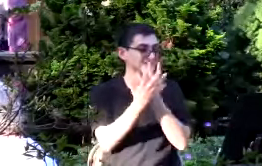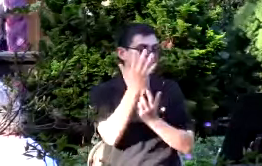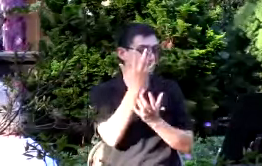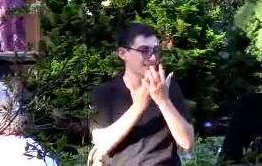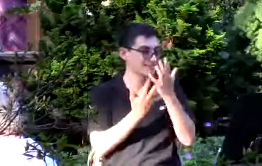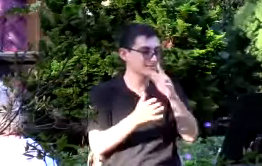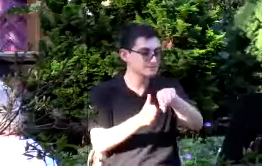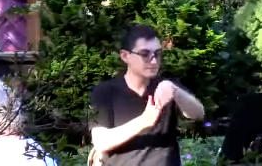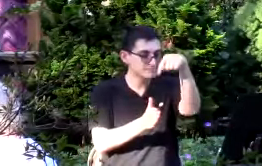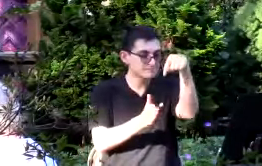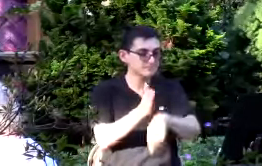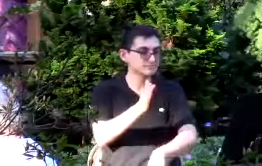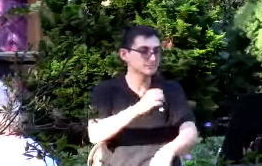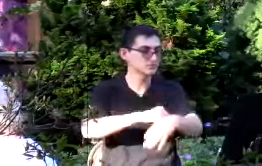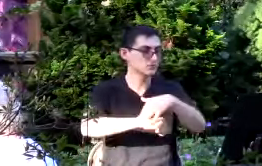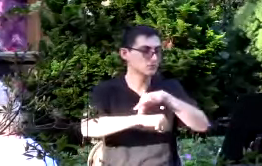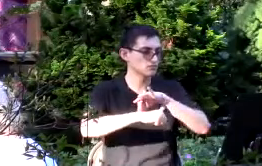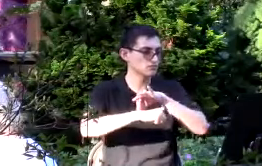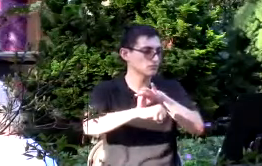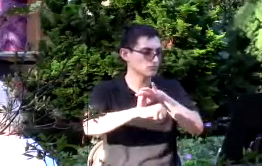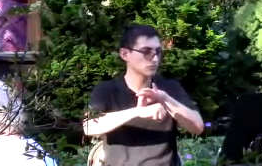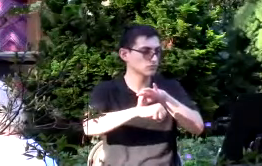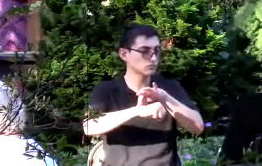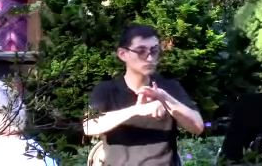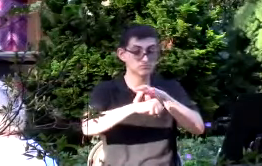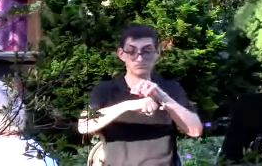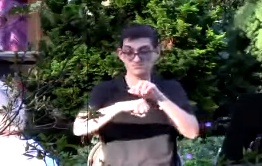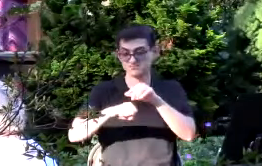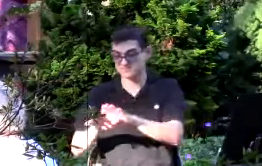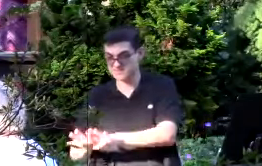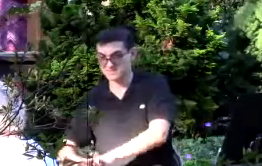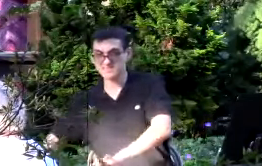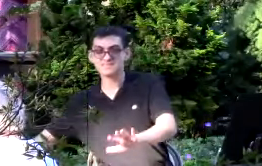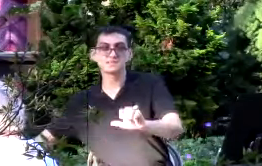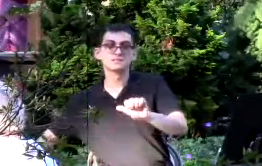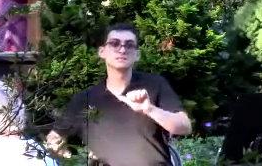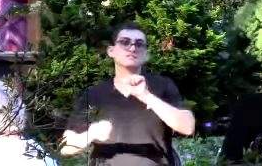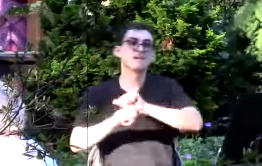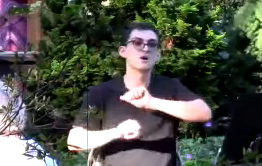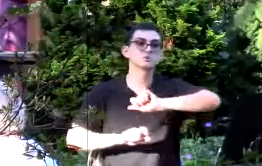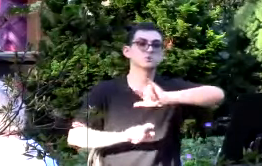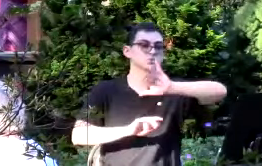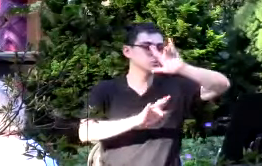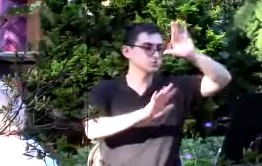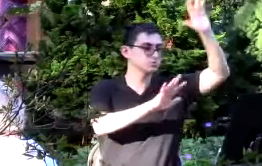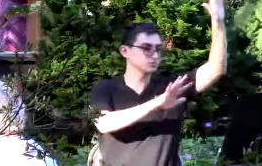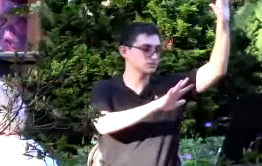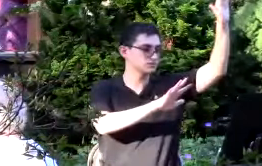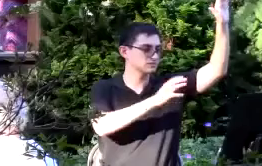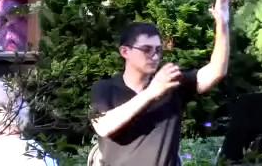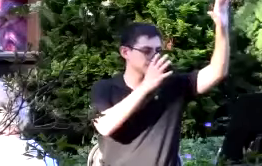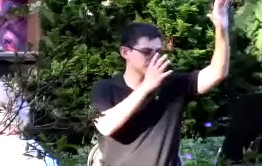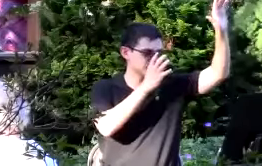adodi likrat likrat kala bene bene shabbat lekavela la la la la la la la